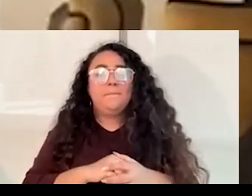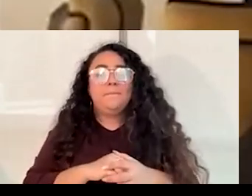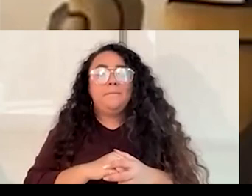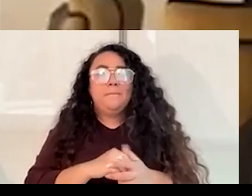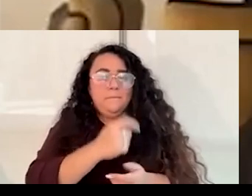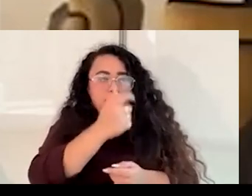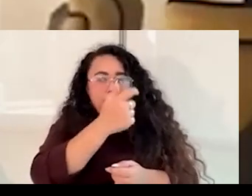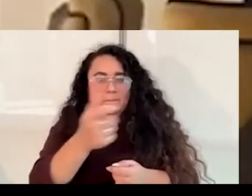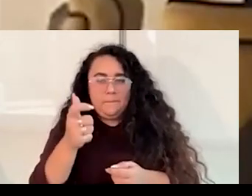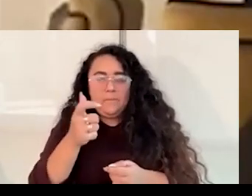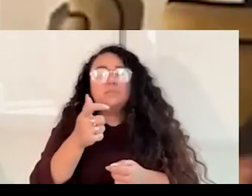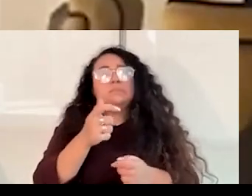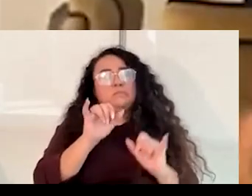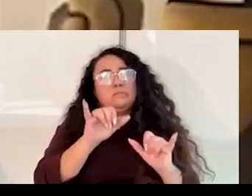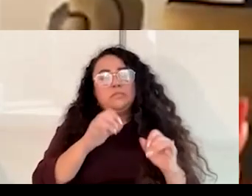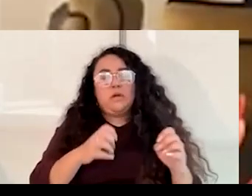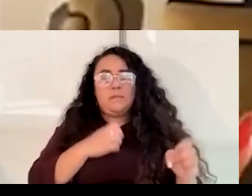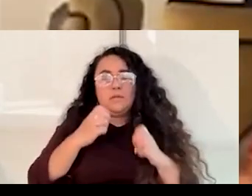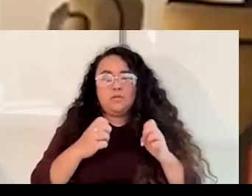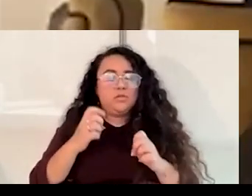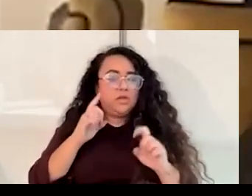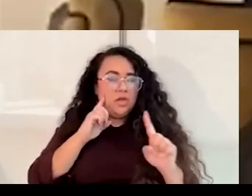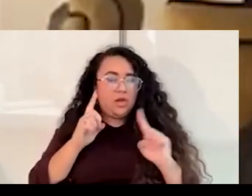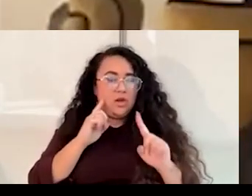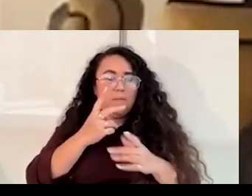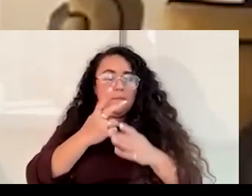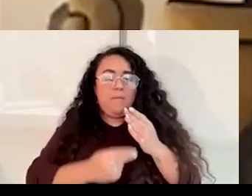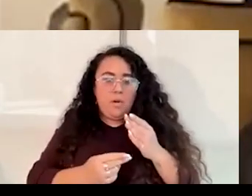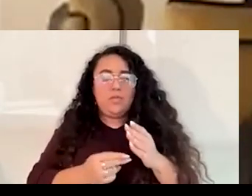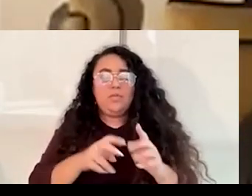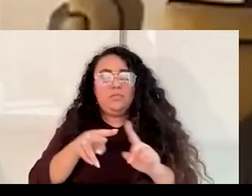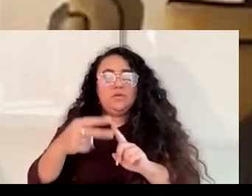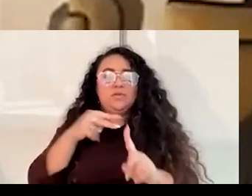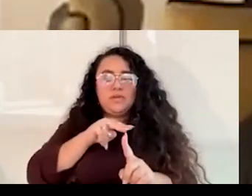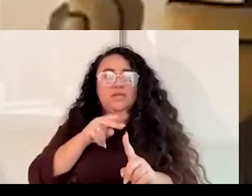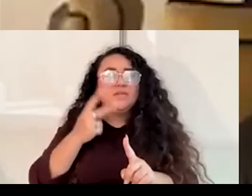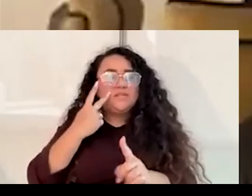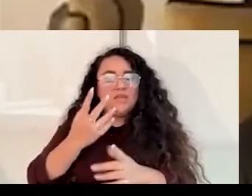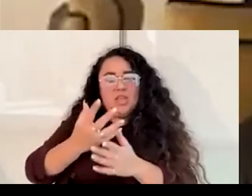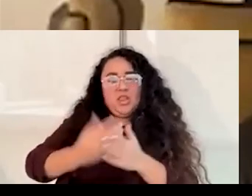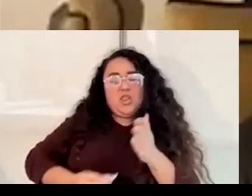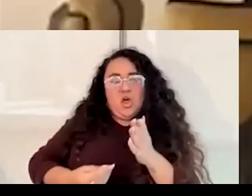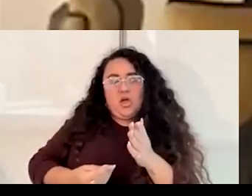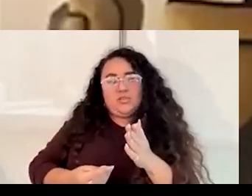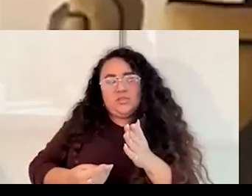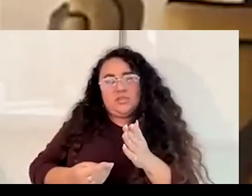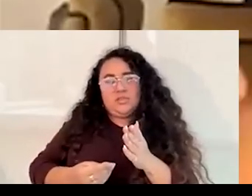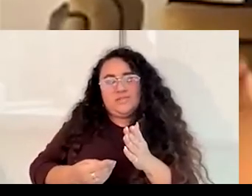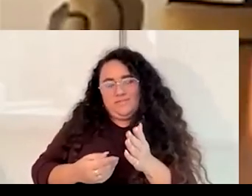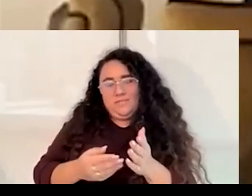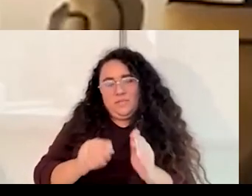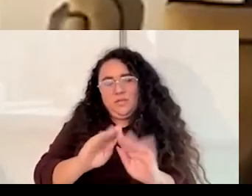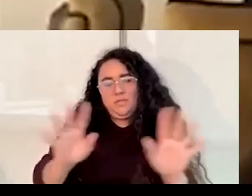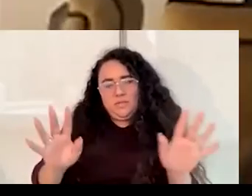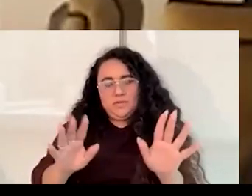also, hearing both perspectives and hearing you all speak. So I just want to honor both of you, mm-hmm. Brothers, for your bravery and your courage, because it